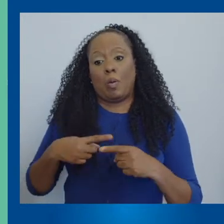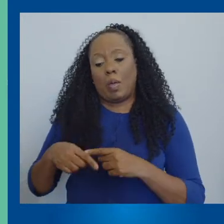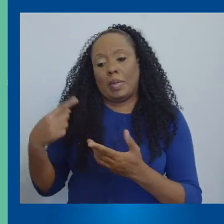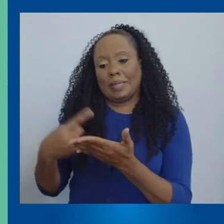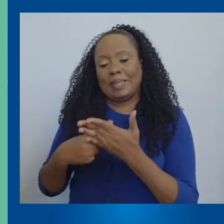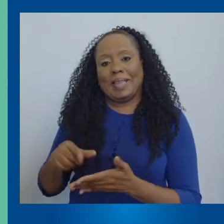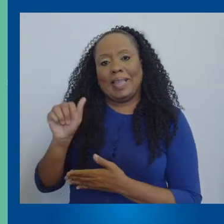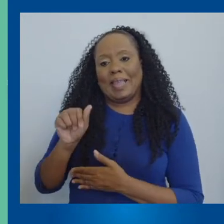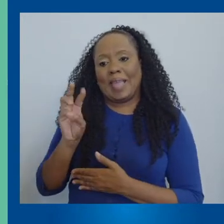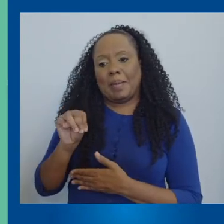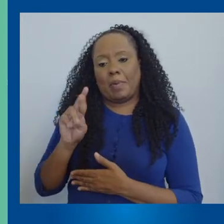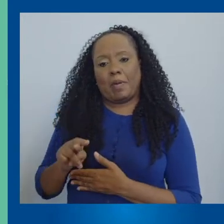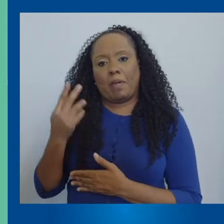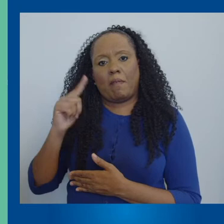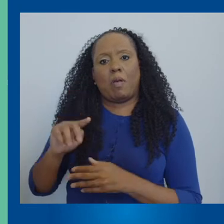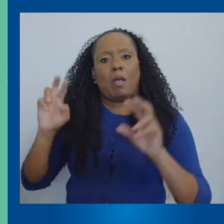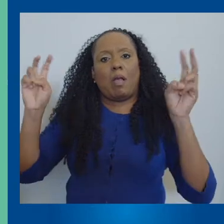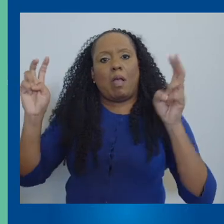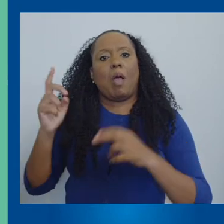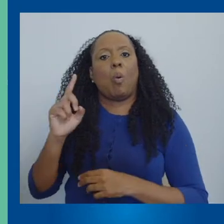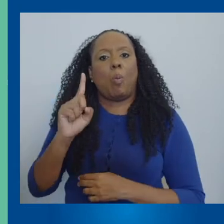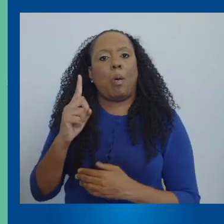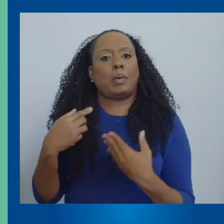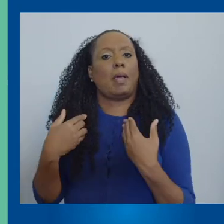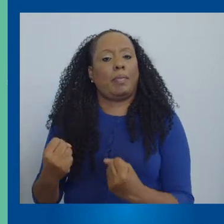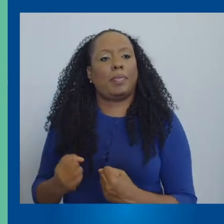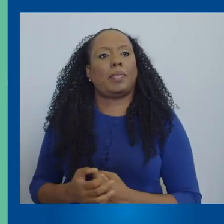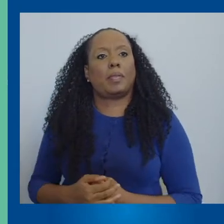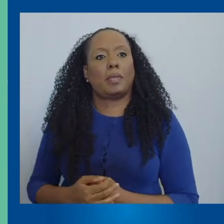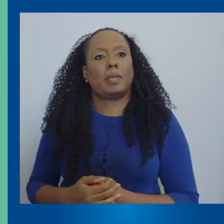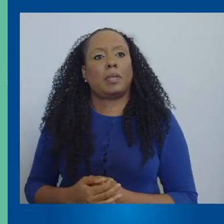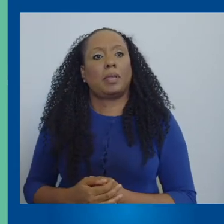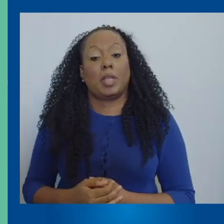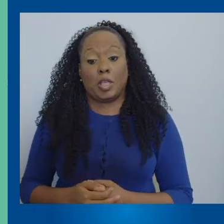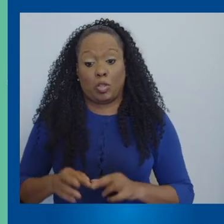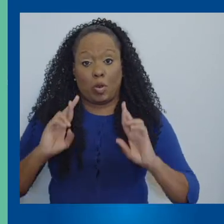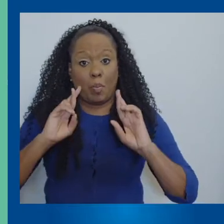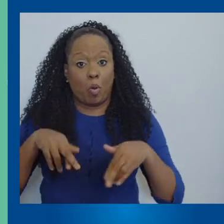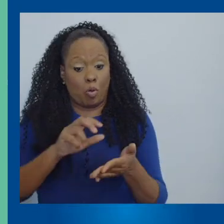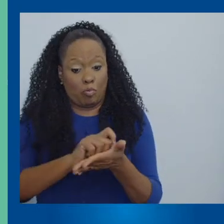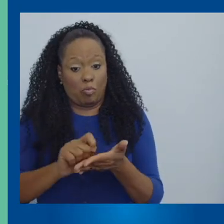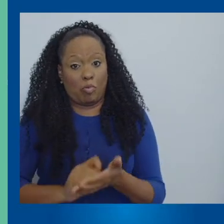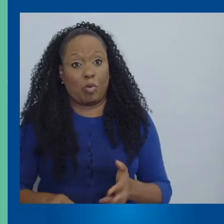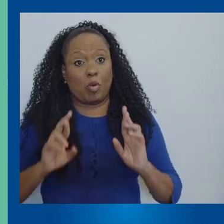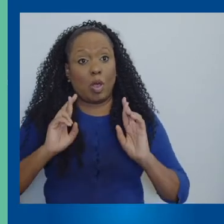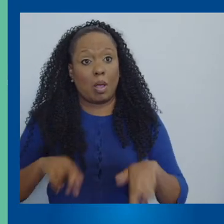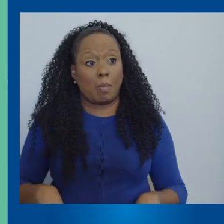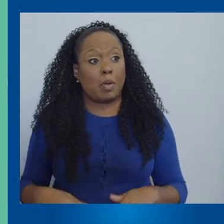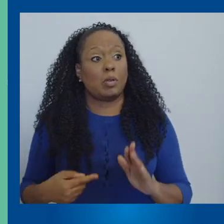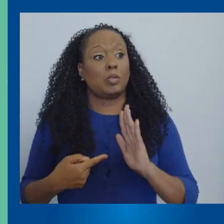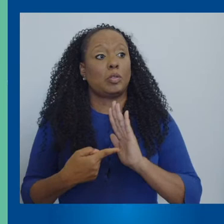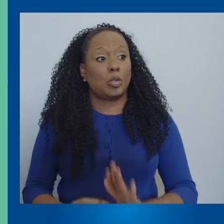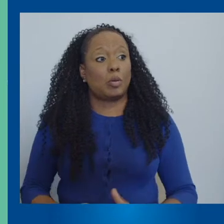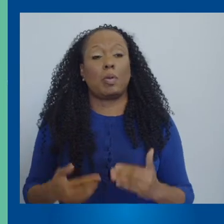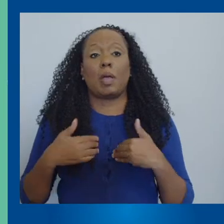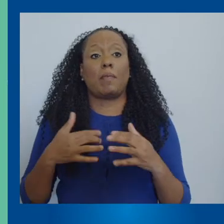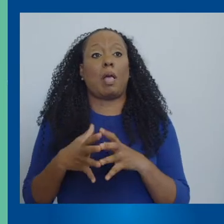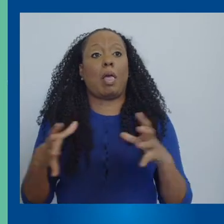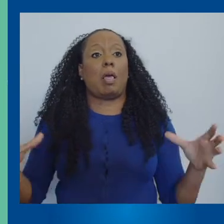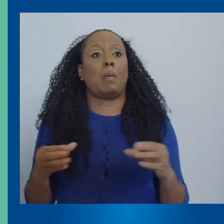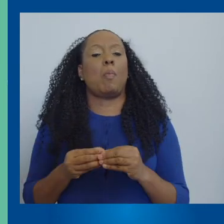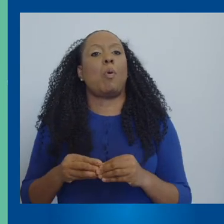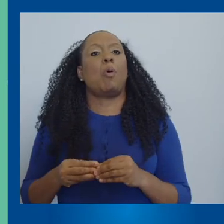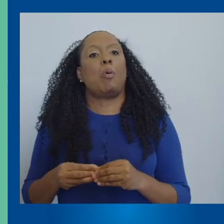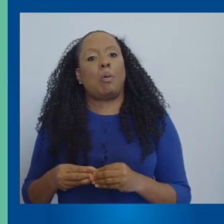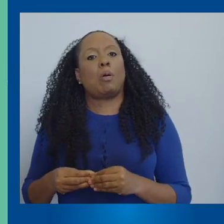One Health challenge, the report really highlights where we have some catching up to do in terms of the